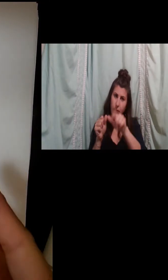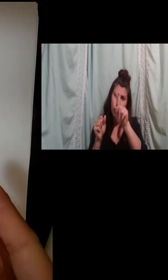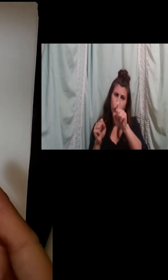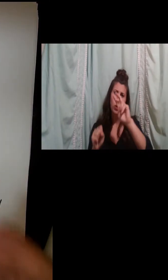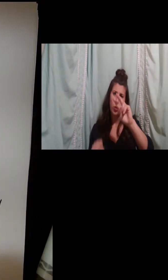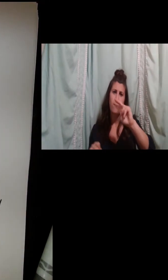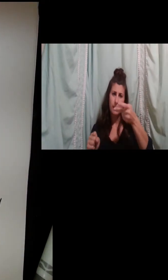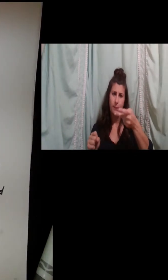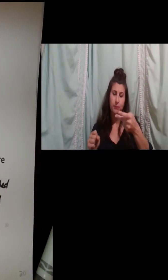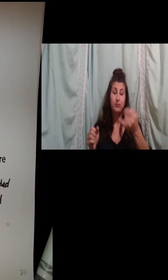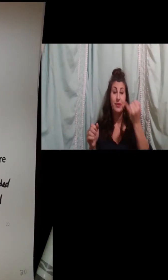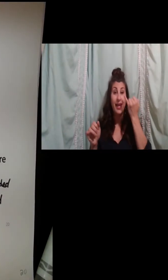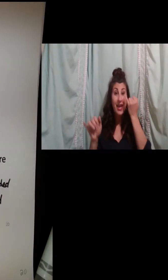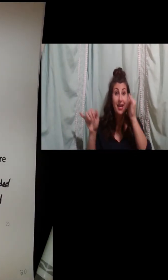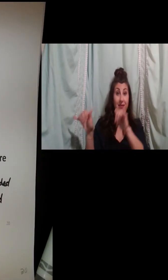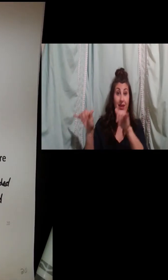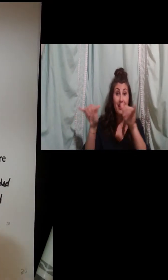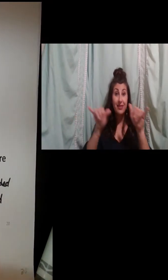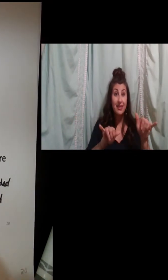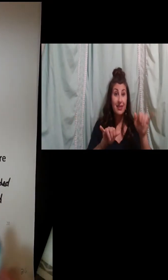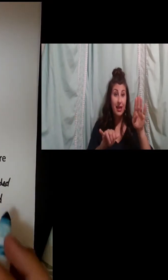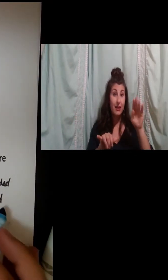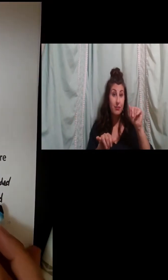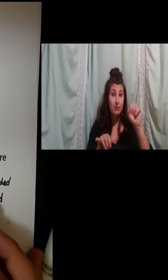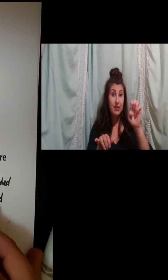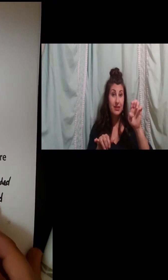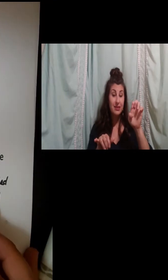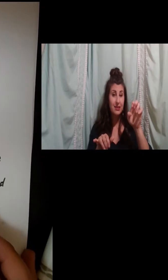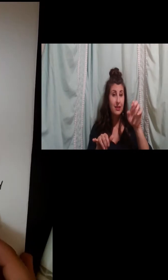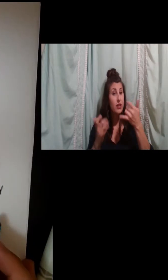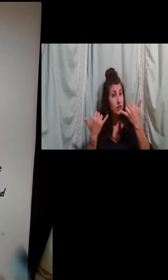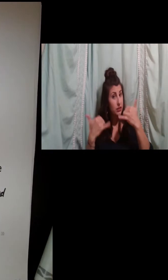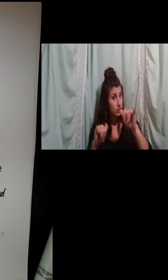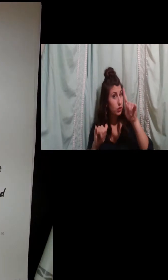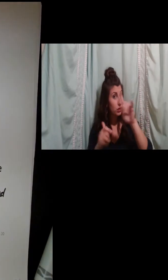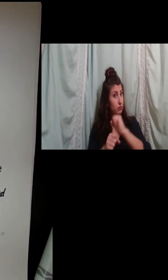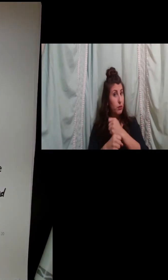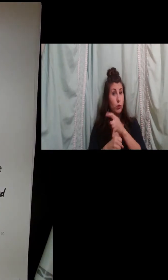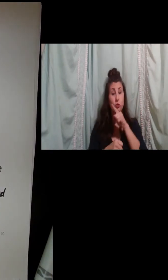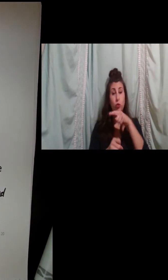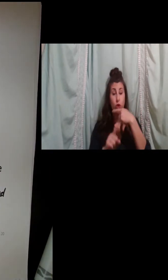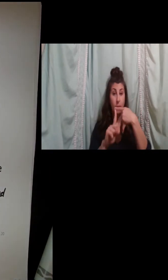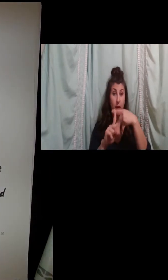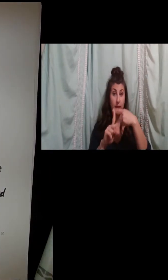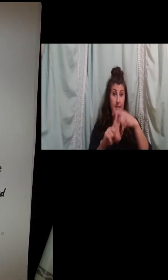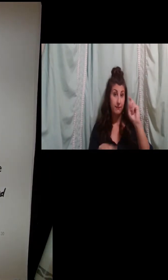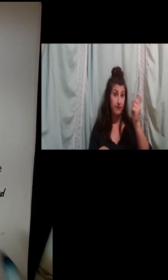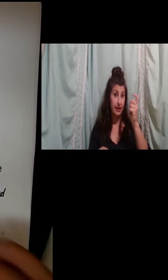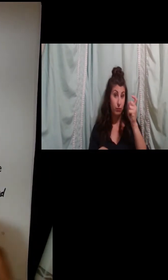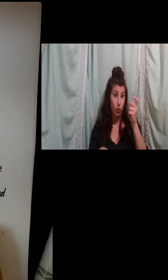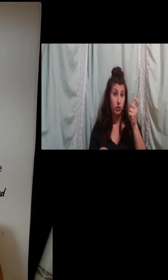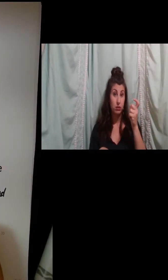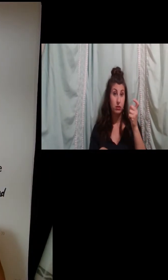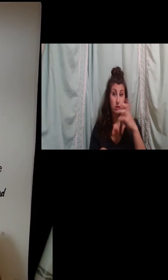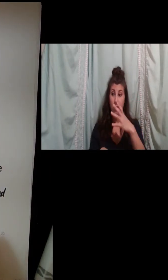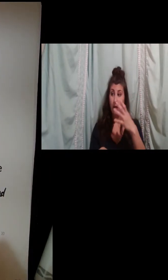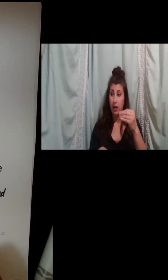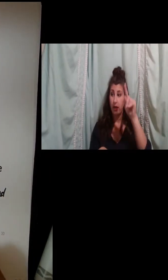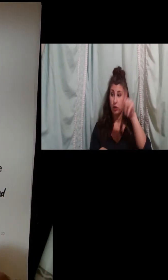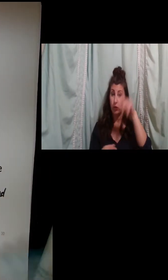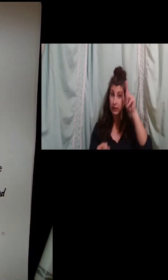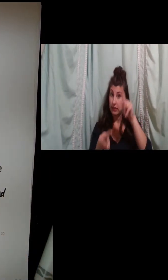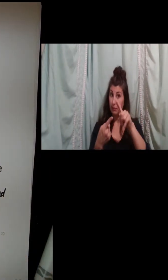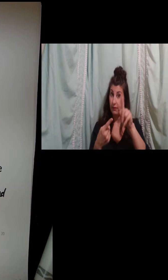then you have to flip. Now, if they're the same, you still need to make positive exponents,